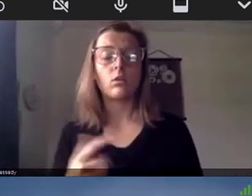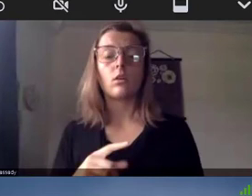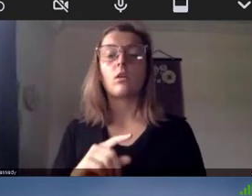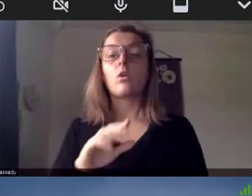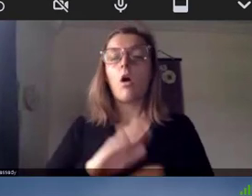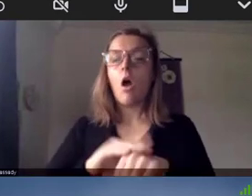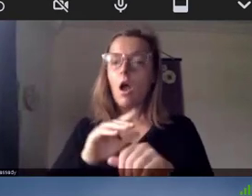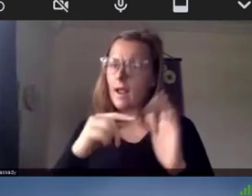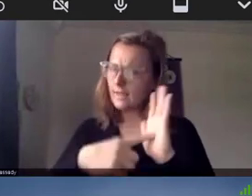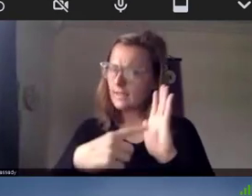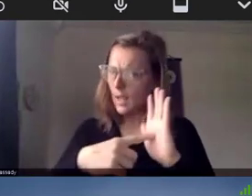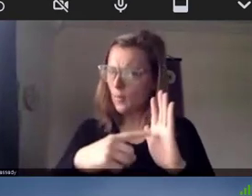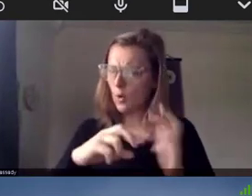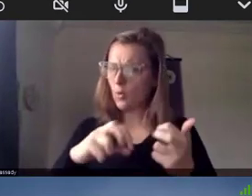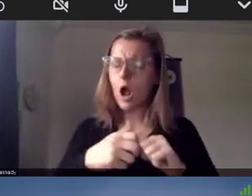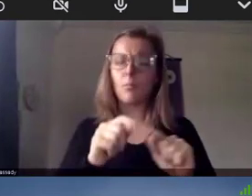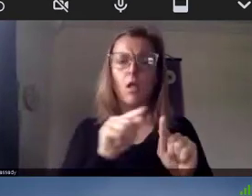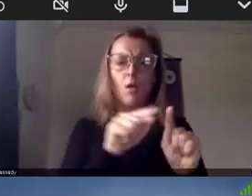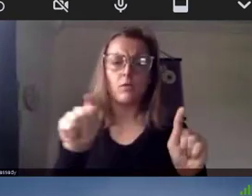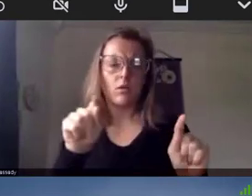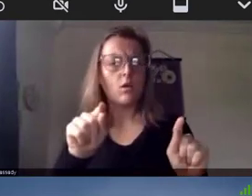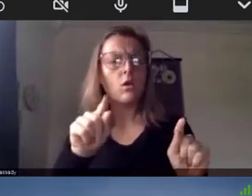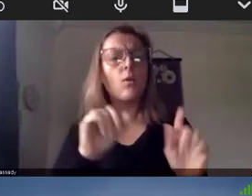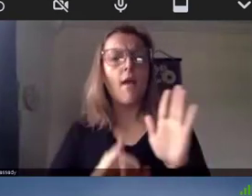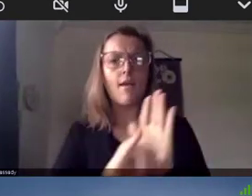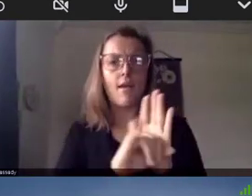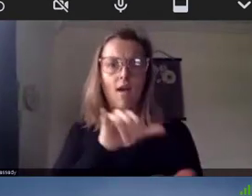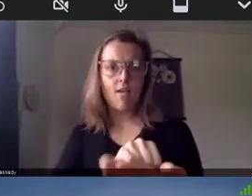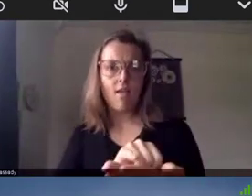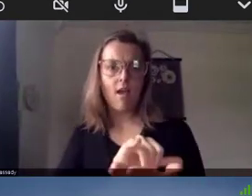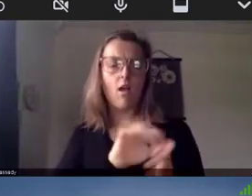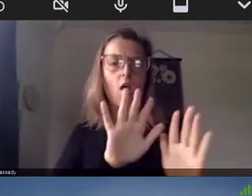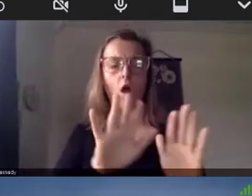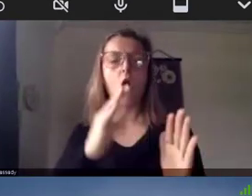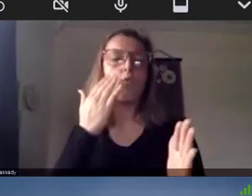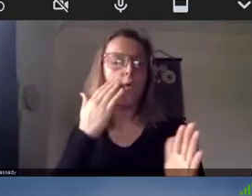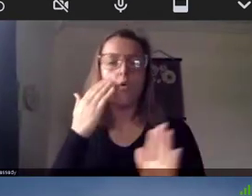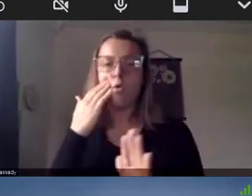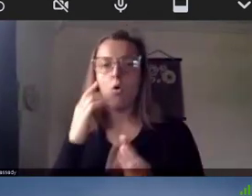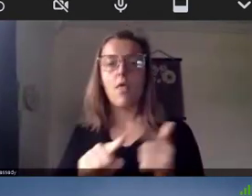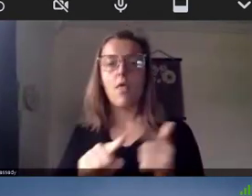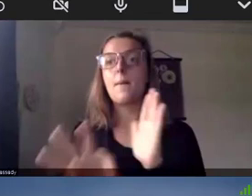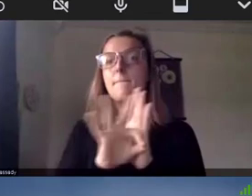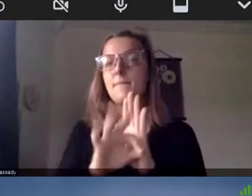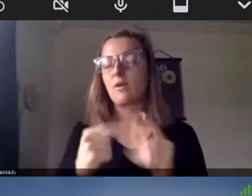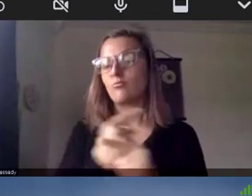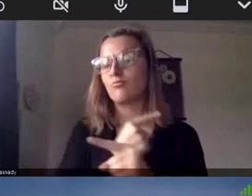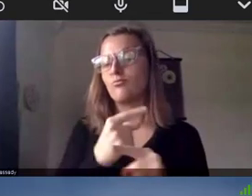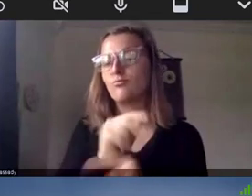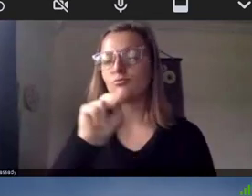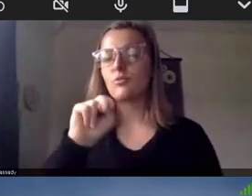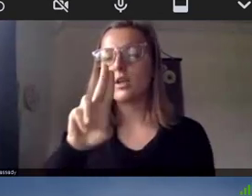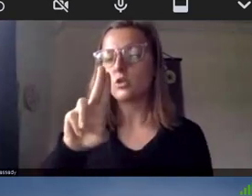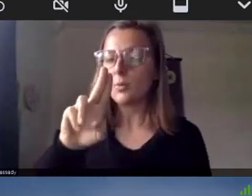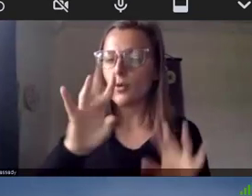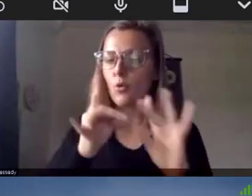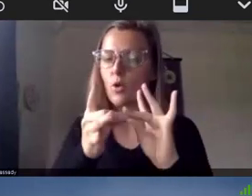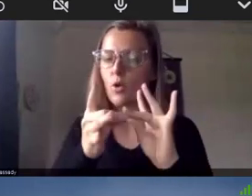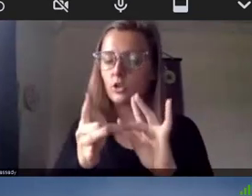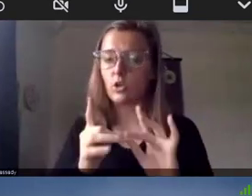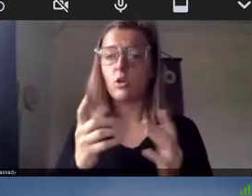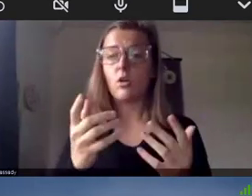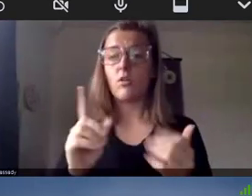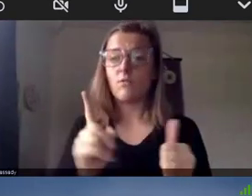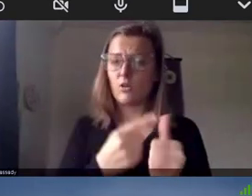can pick the right Nusselt number correlation, right? And then we got to think about, do we want a local Nusselt number correlation? We want to know the temperature difference between the plate